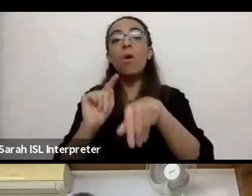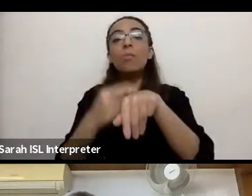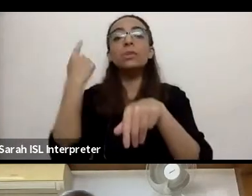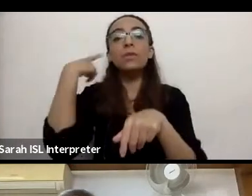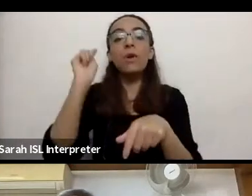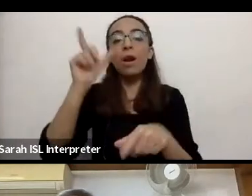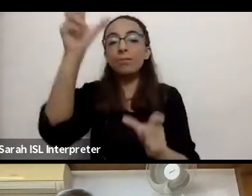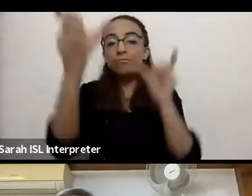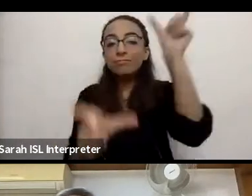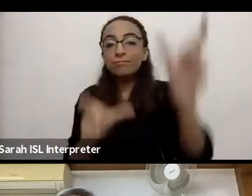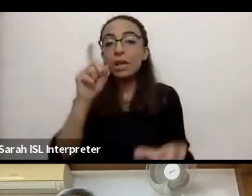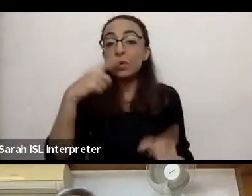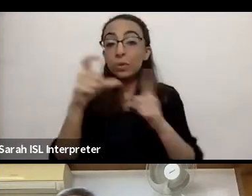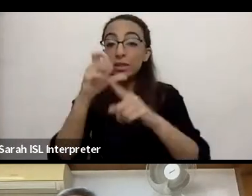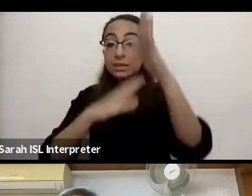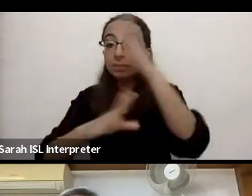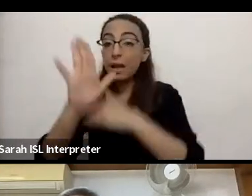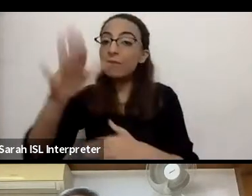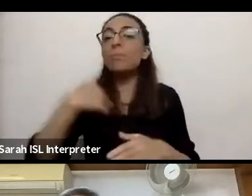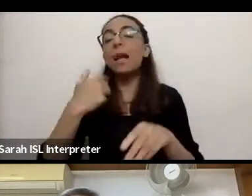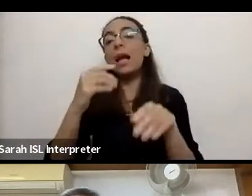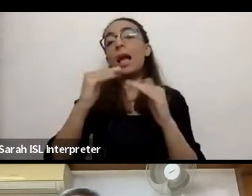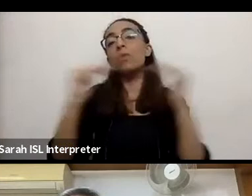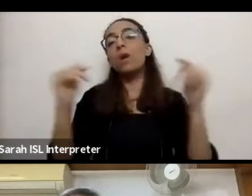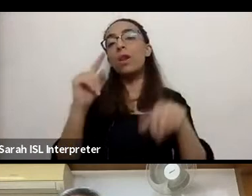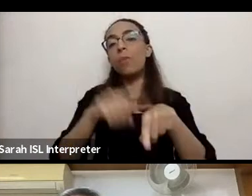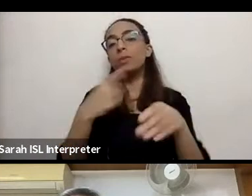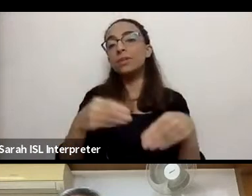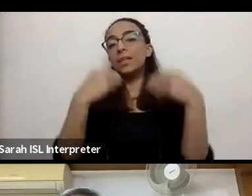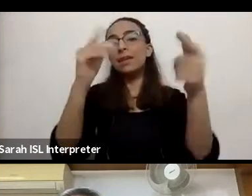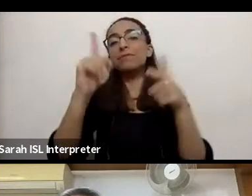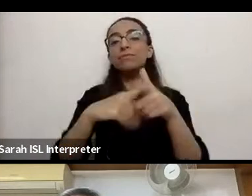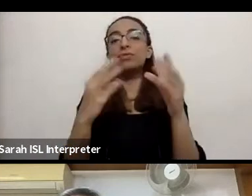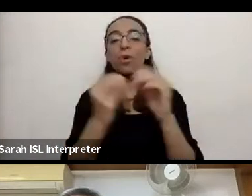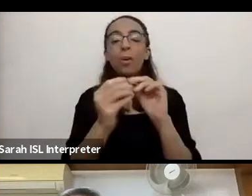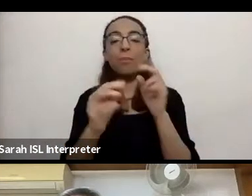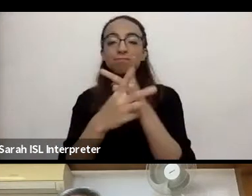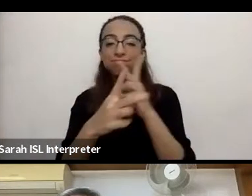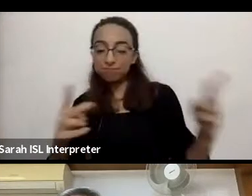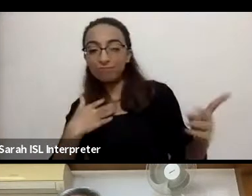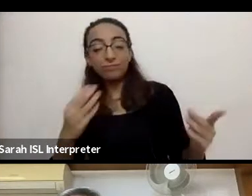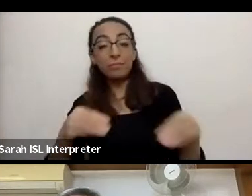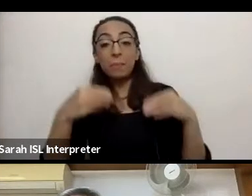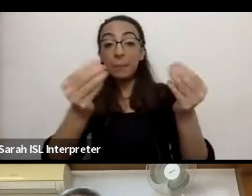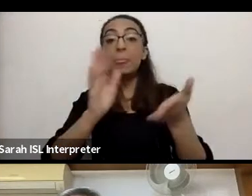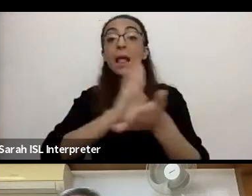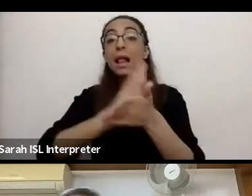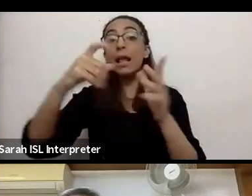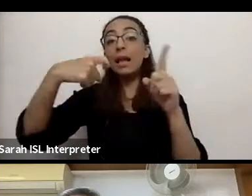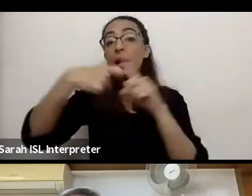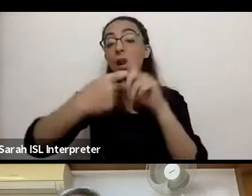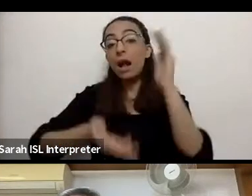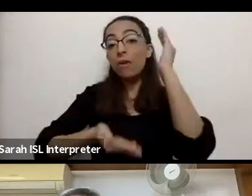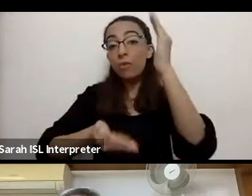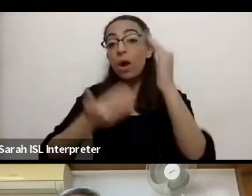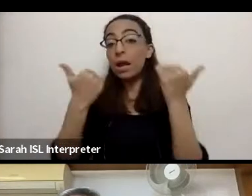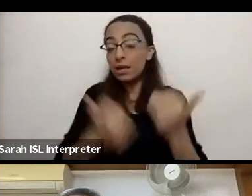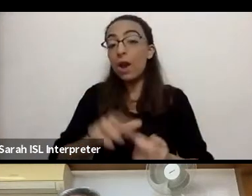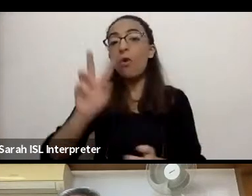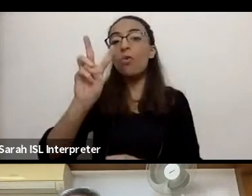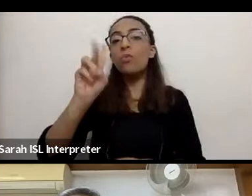with disabilities in the area of employment, Helen Keller Awards completed 21 years this